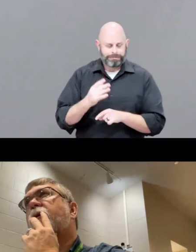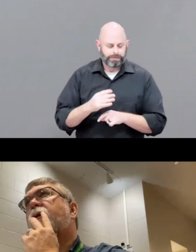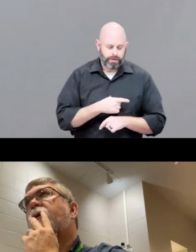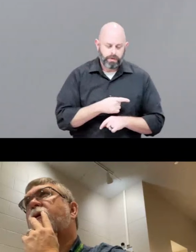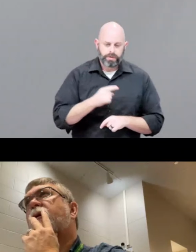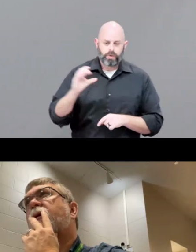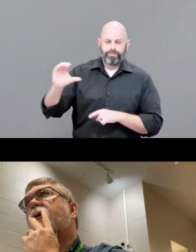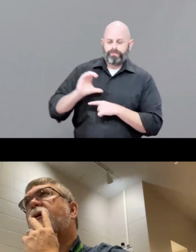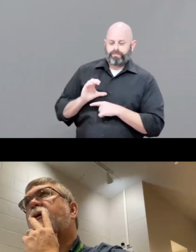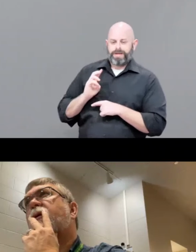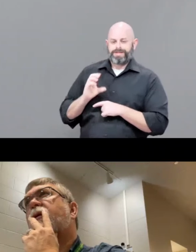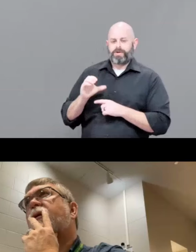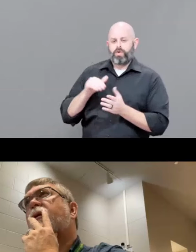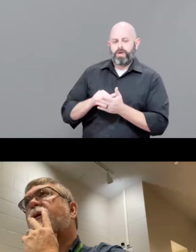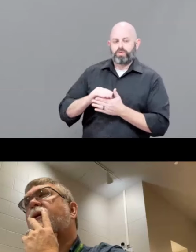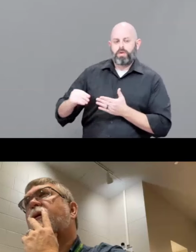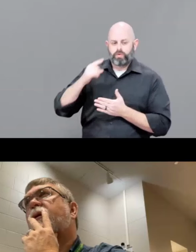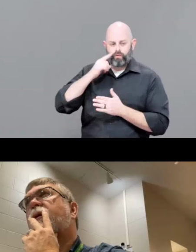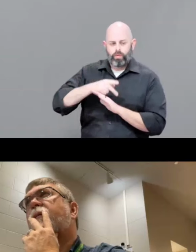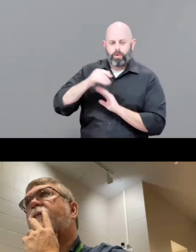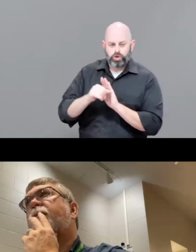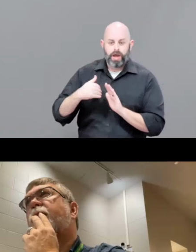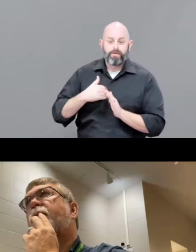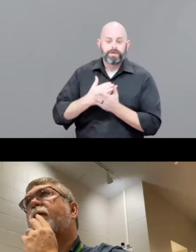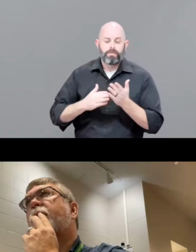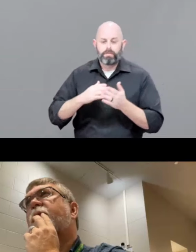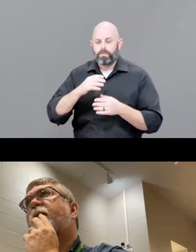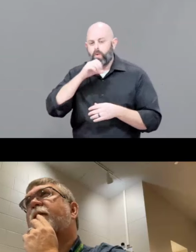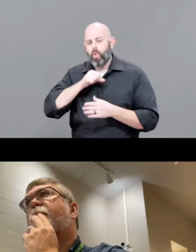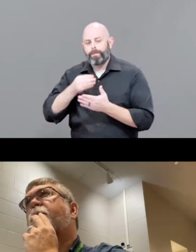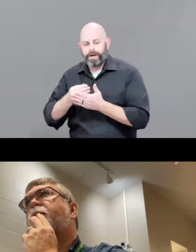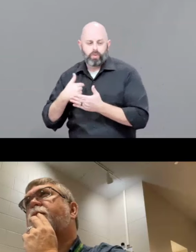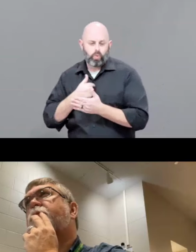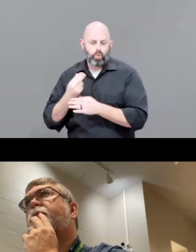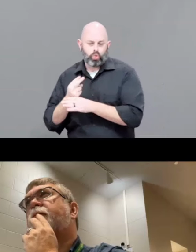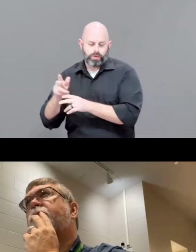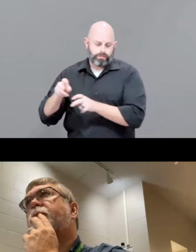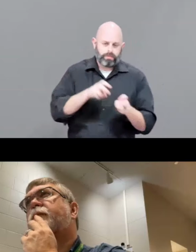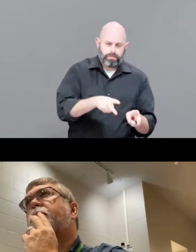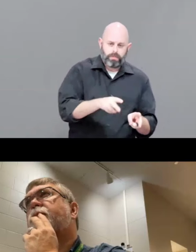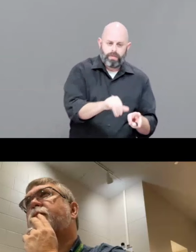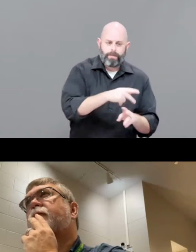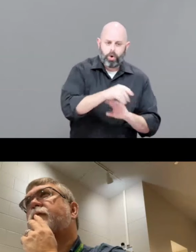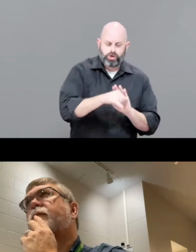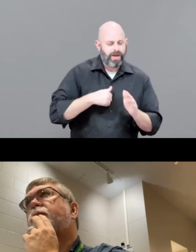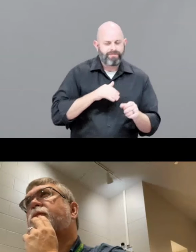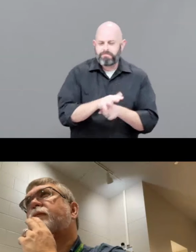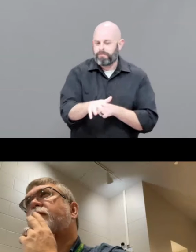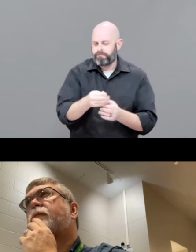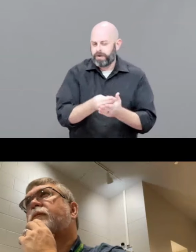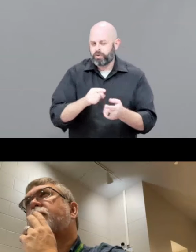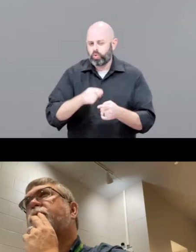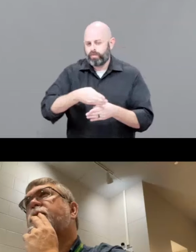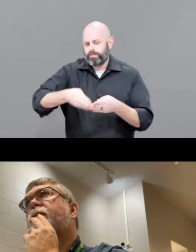allocated $600,000 for that project, and we have some old money we're gonna move to that project to kind of make sure we have enough funding.